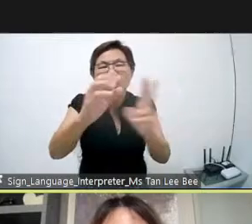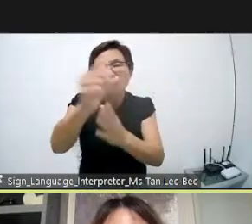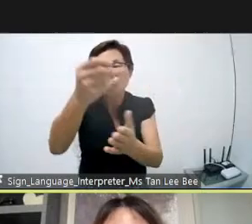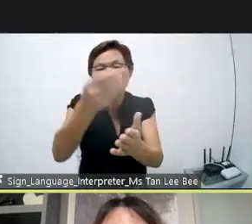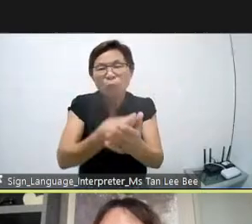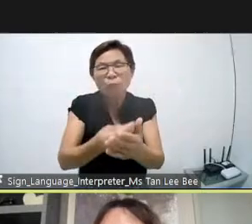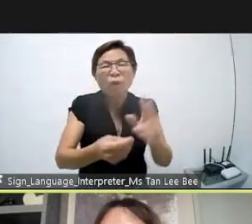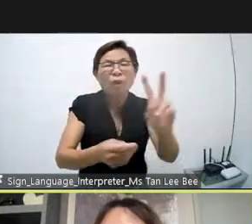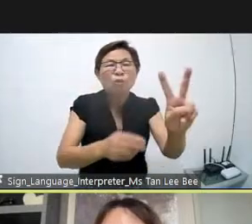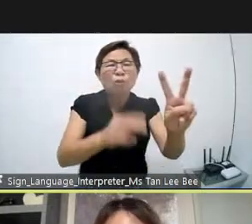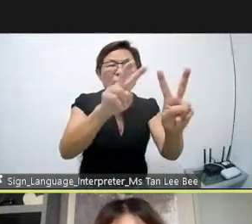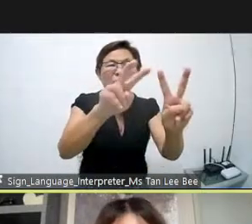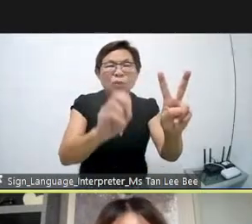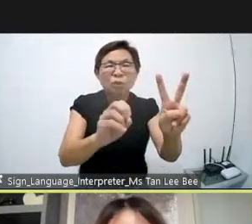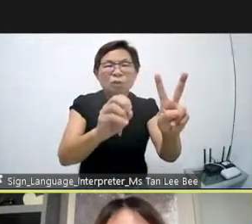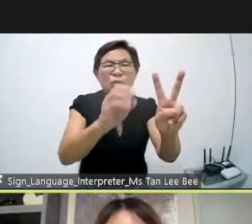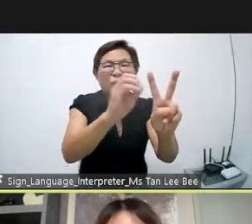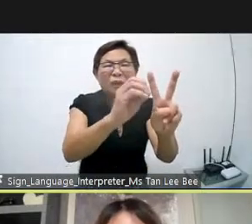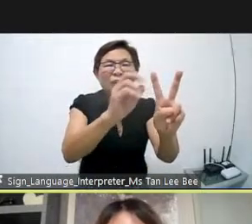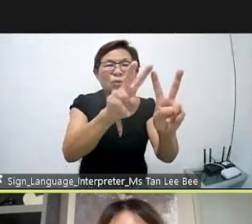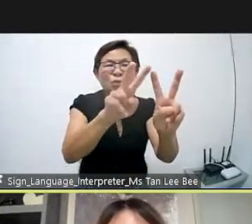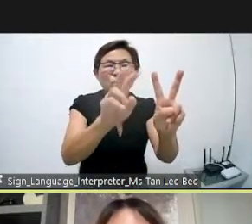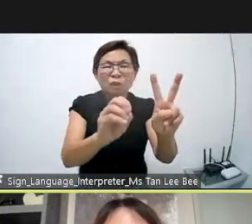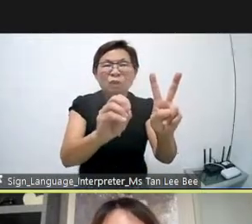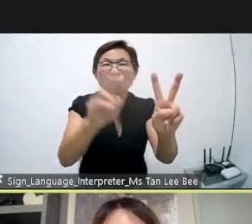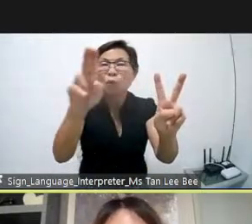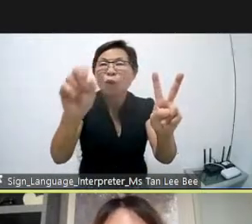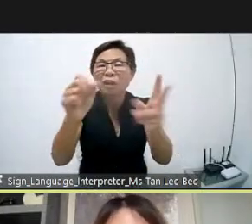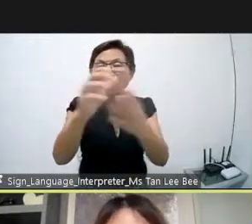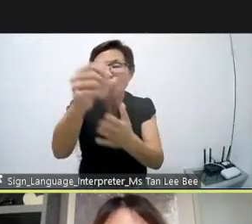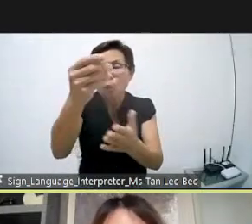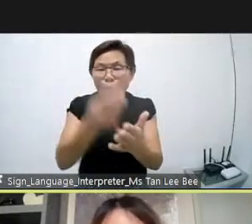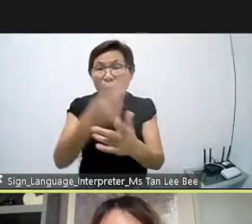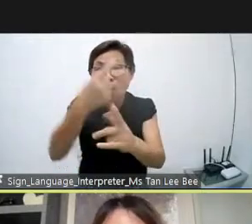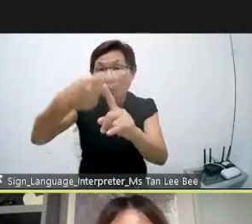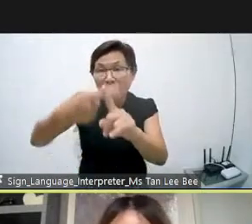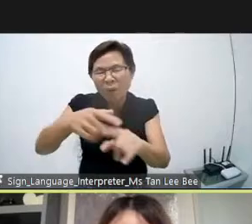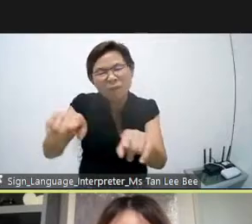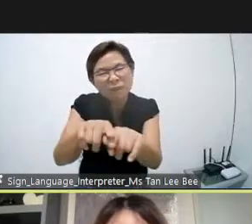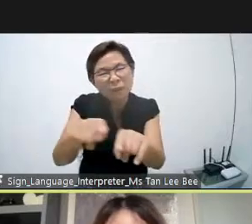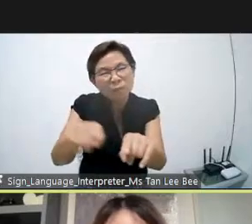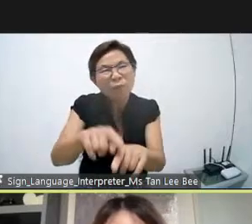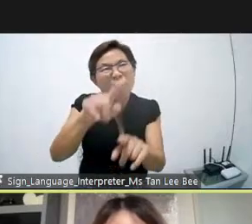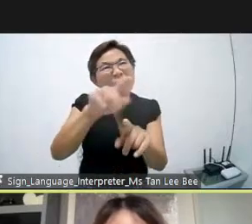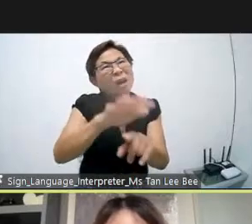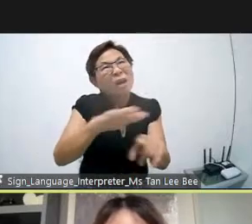220 dollars a month, equivalent to about